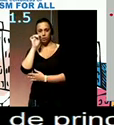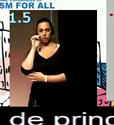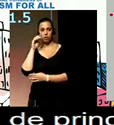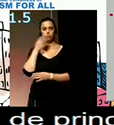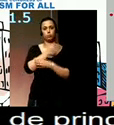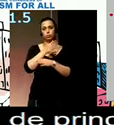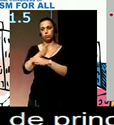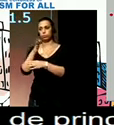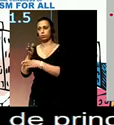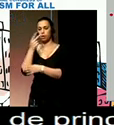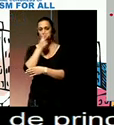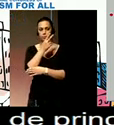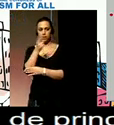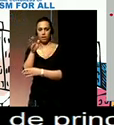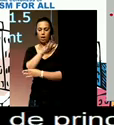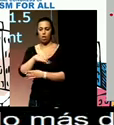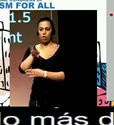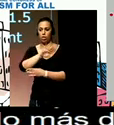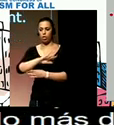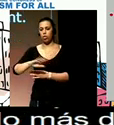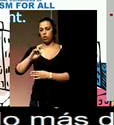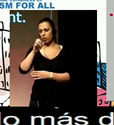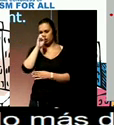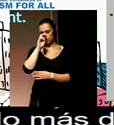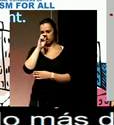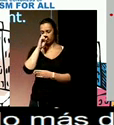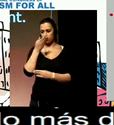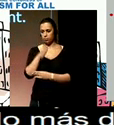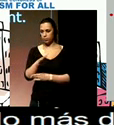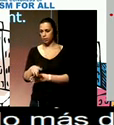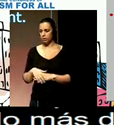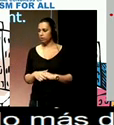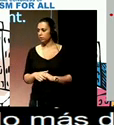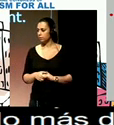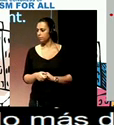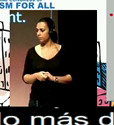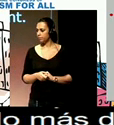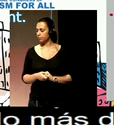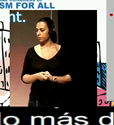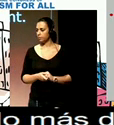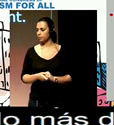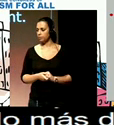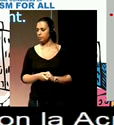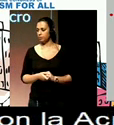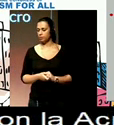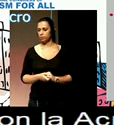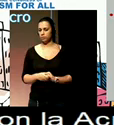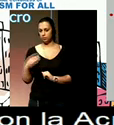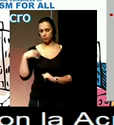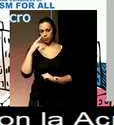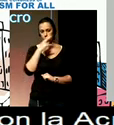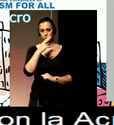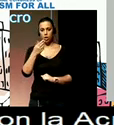The new Acropolis Museum, just below the Acropolis itself, is the third most popular museum in the world.